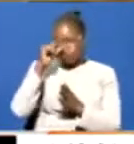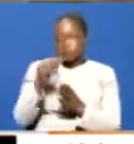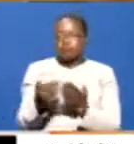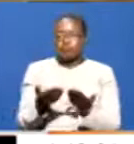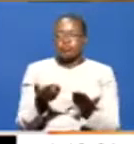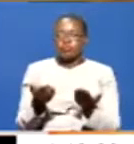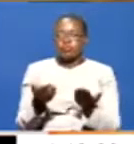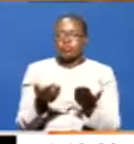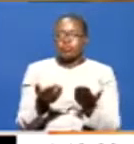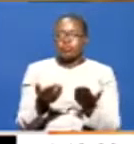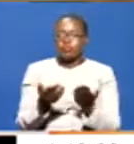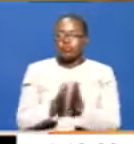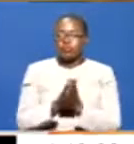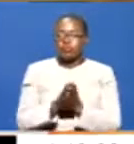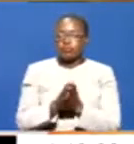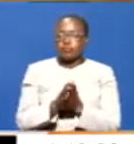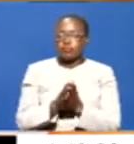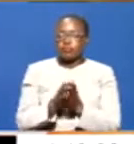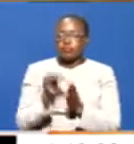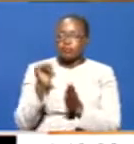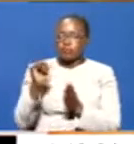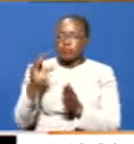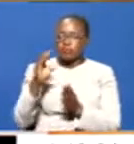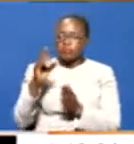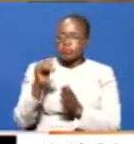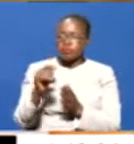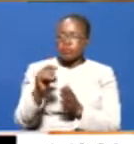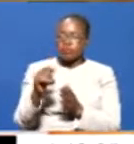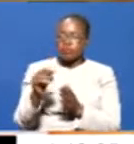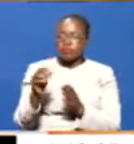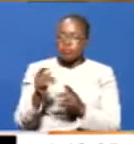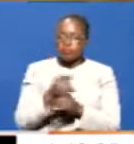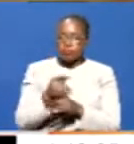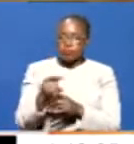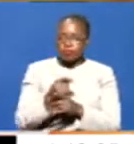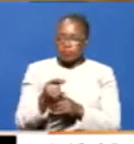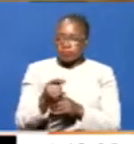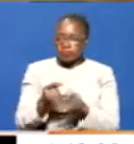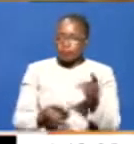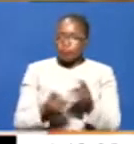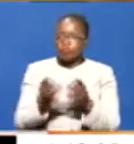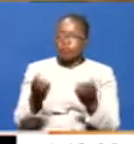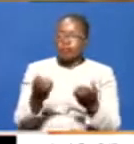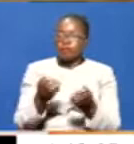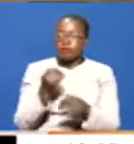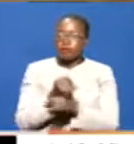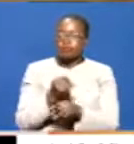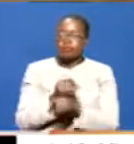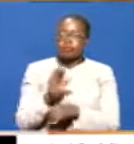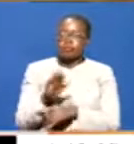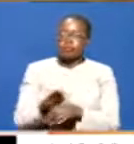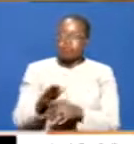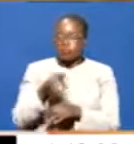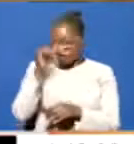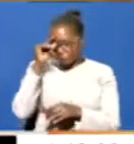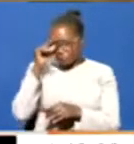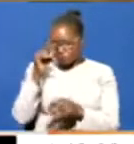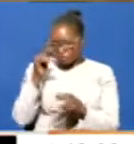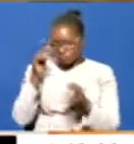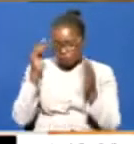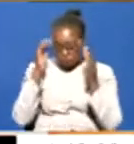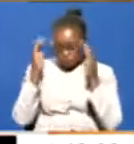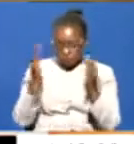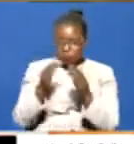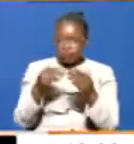in updating or redesigning ICT courses to meet the needs of the job market. Mucheru says the government is keen on closing the gap between